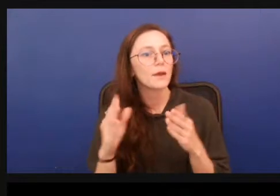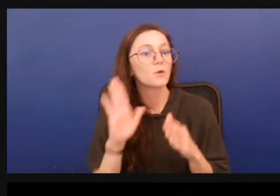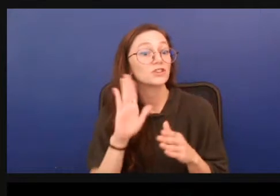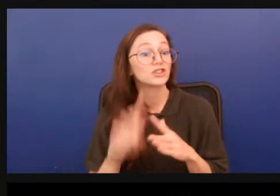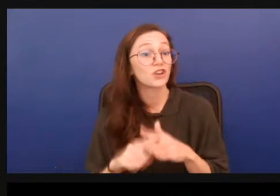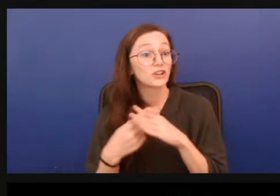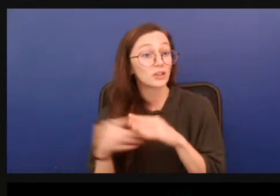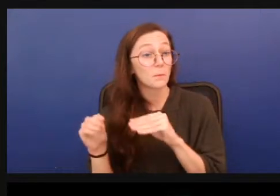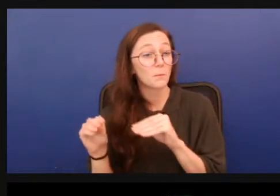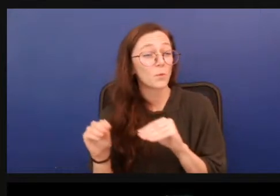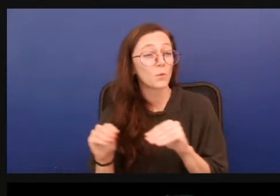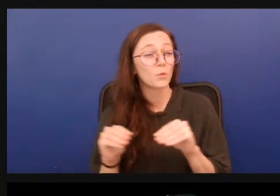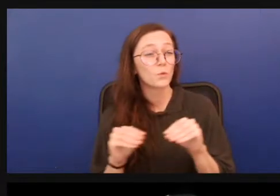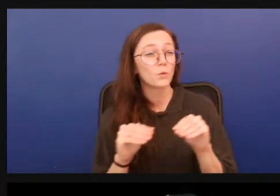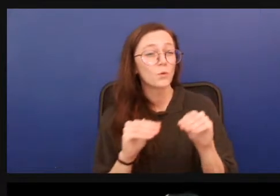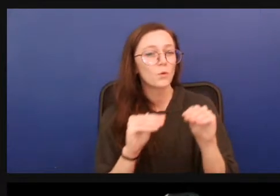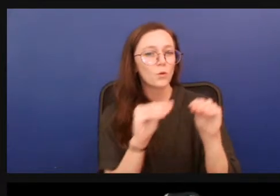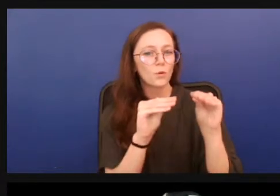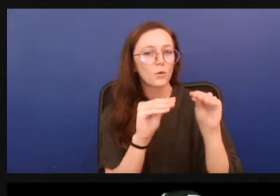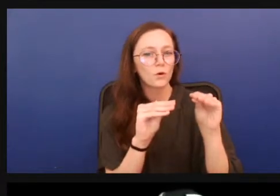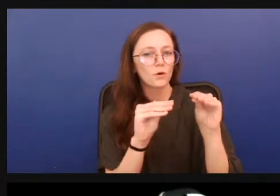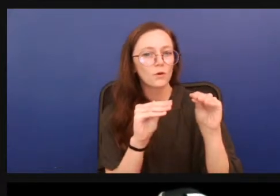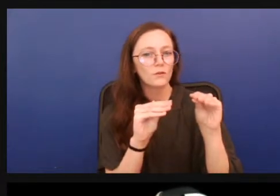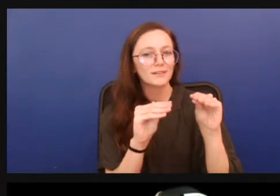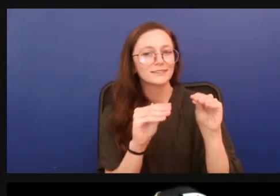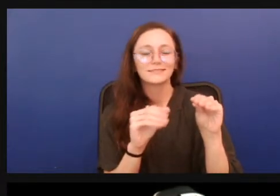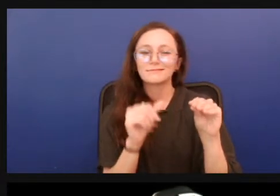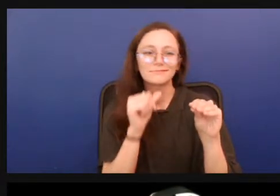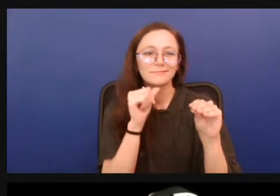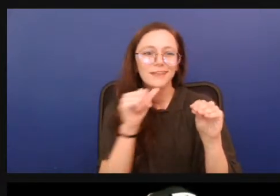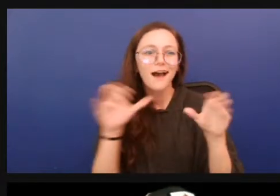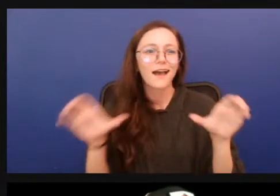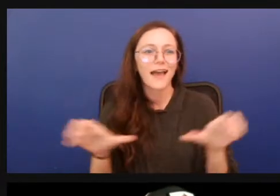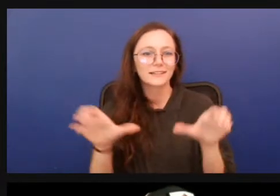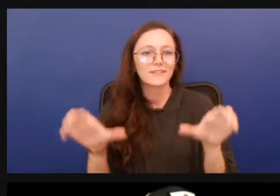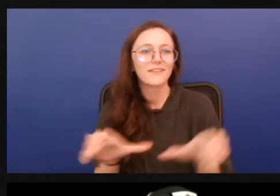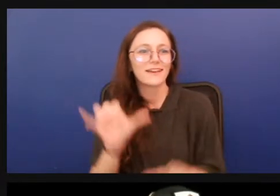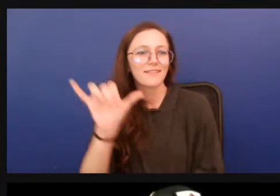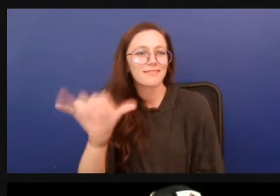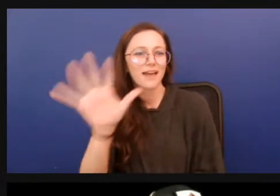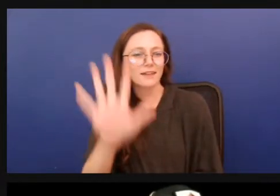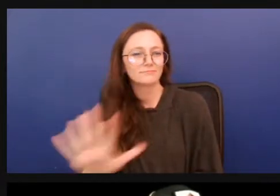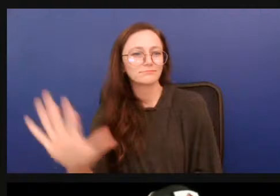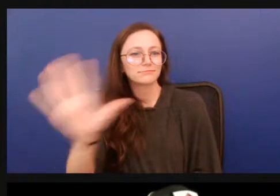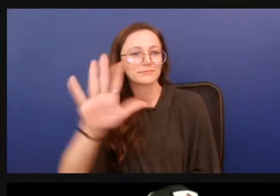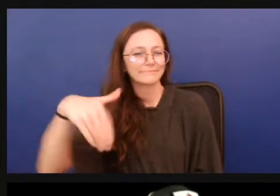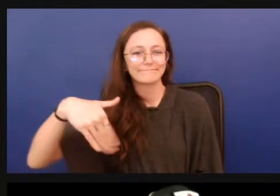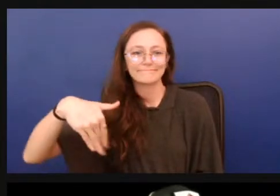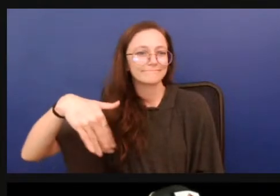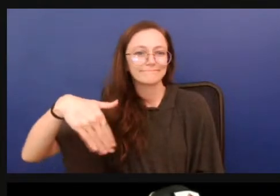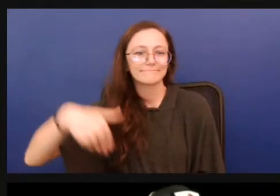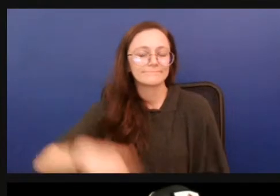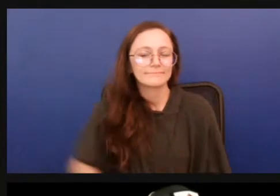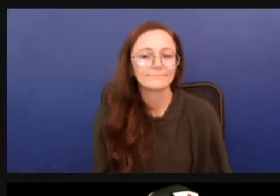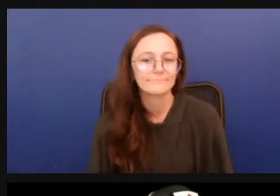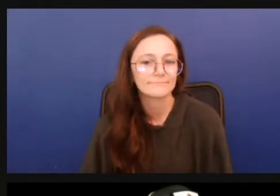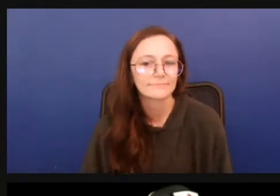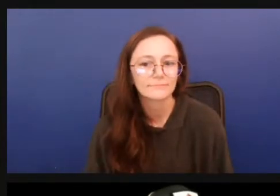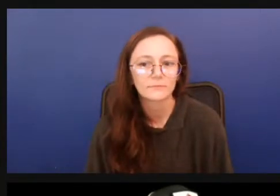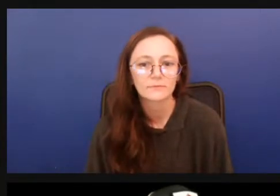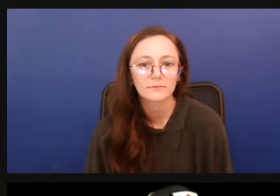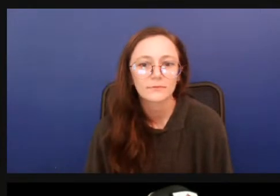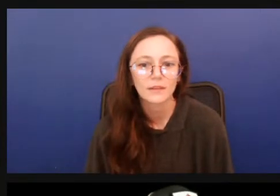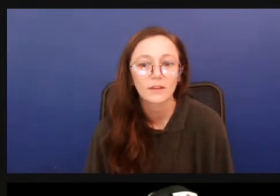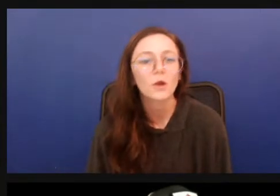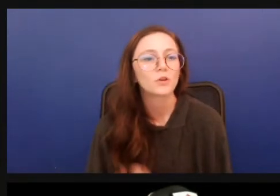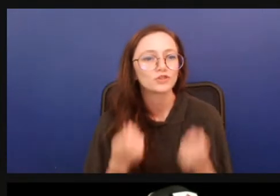as they can get. But it doesn't seem to be activating the interior as of yet. So let me see if I can get this plot to